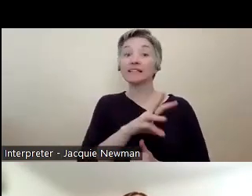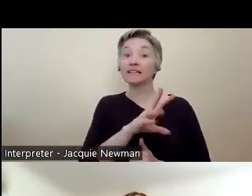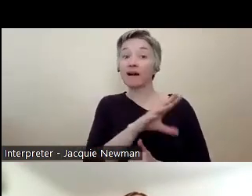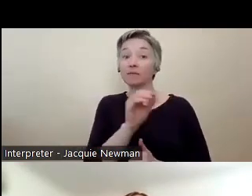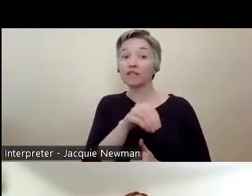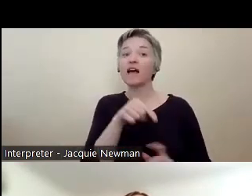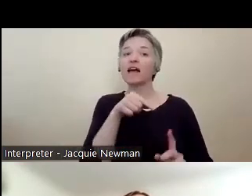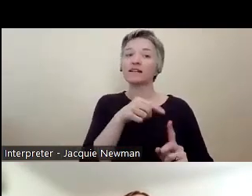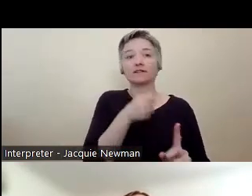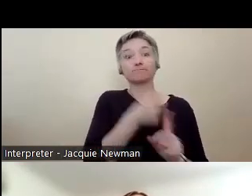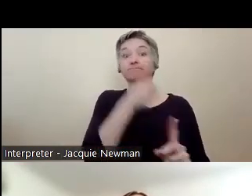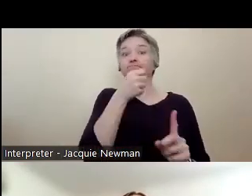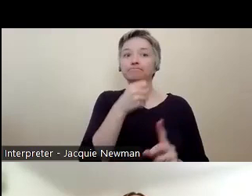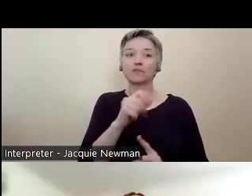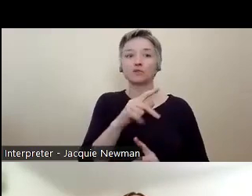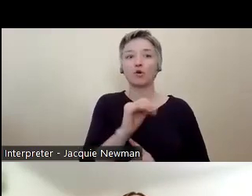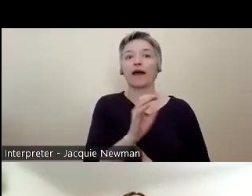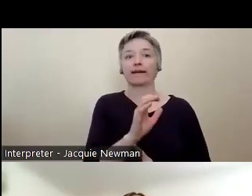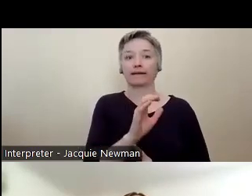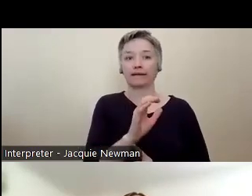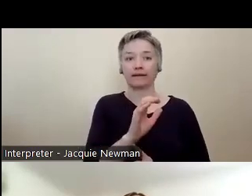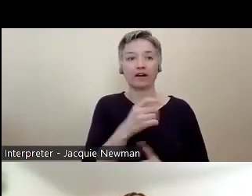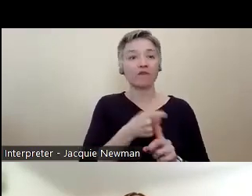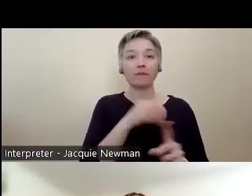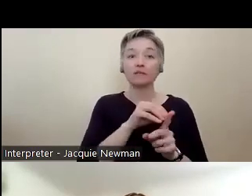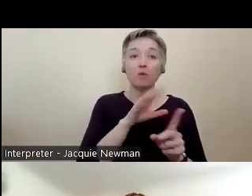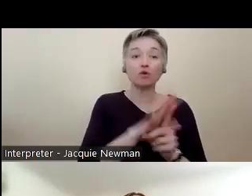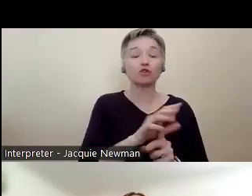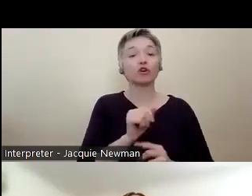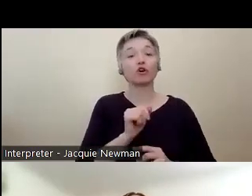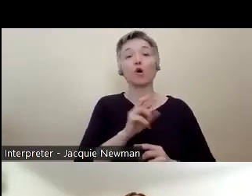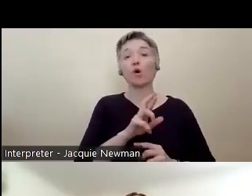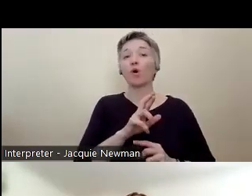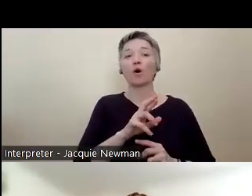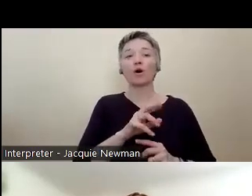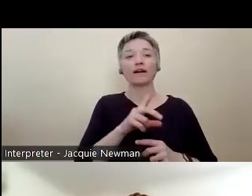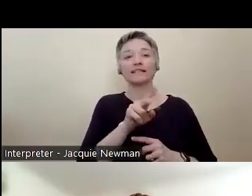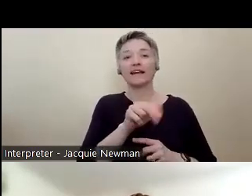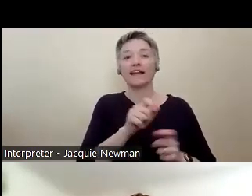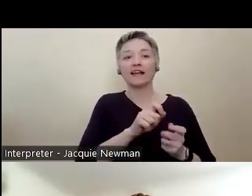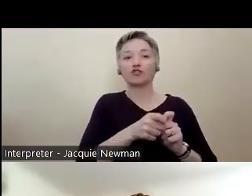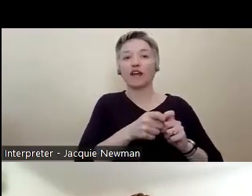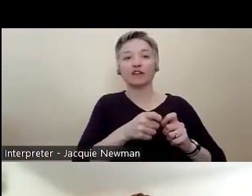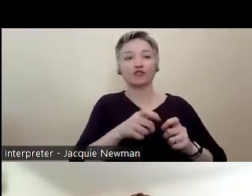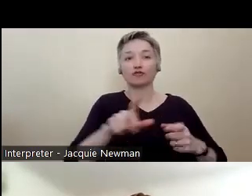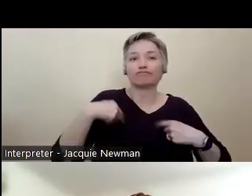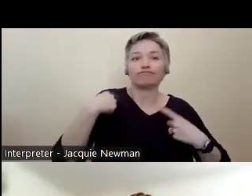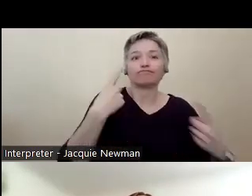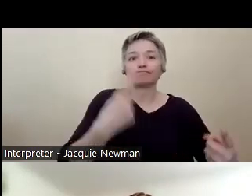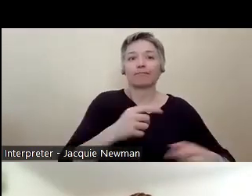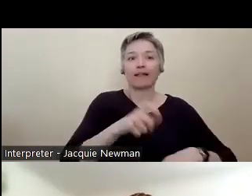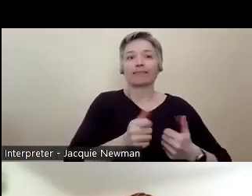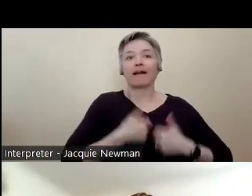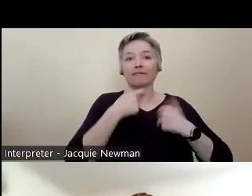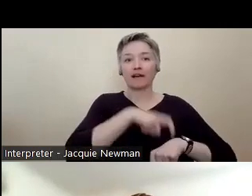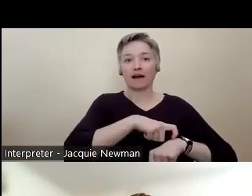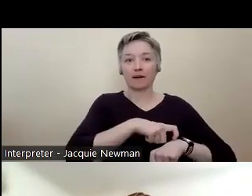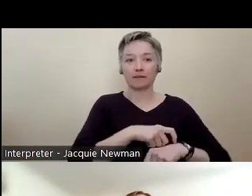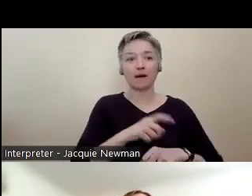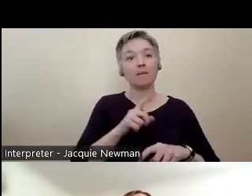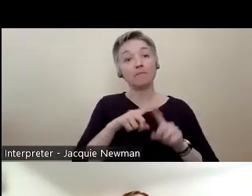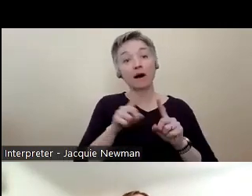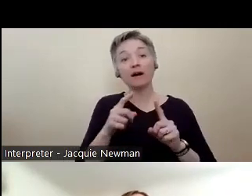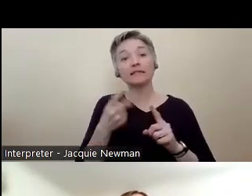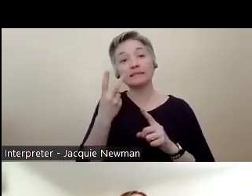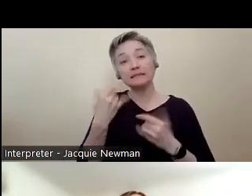happen because of exposures, lifetime DNA changes. But we still see these clusters of cancers that run in